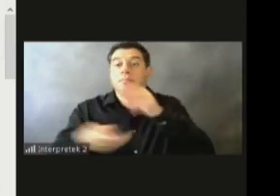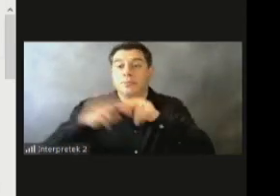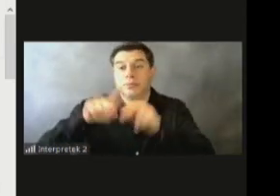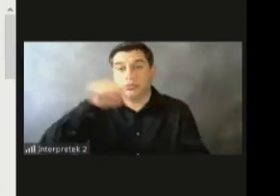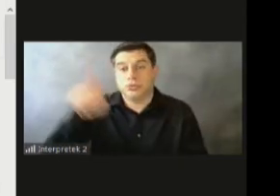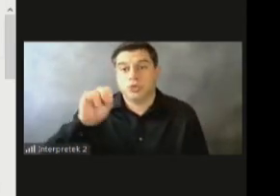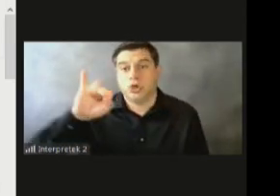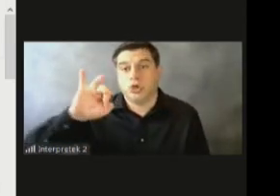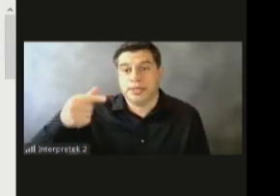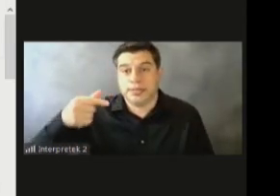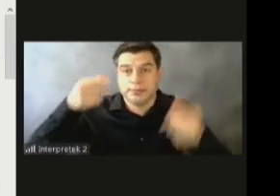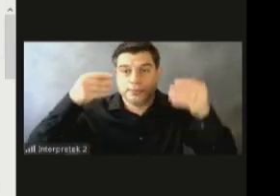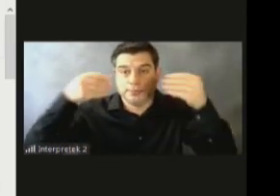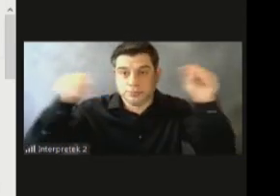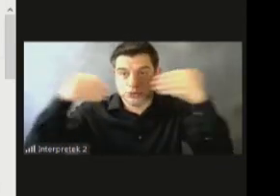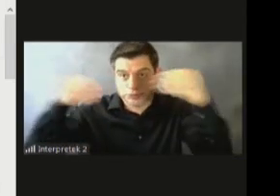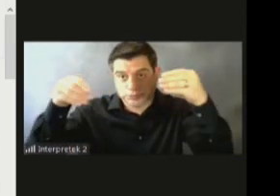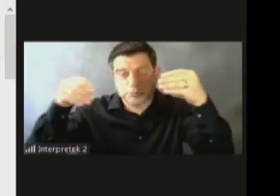affordability.